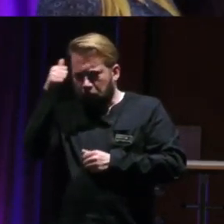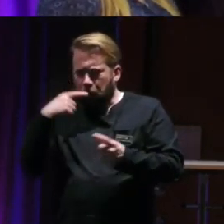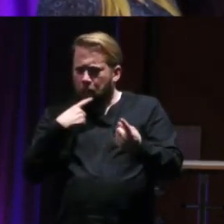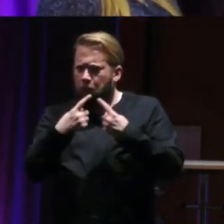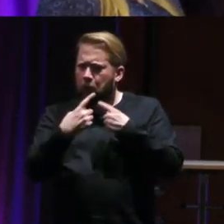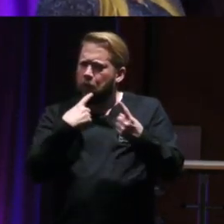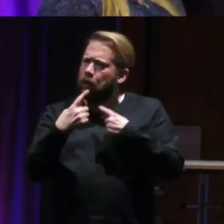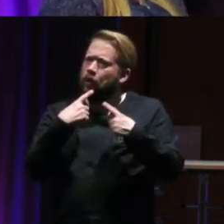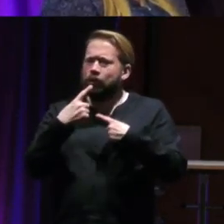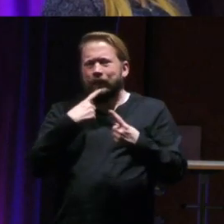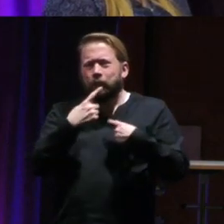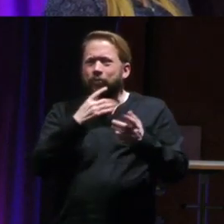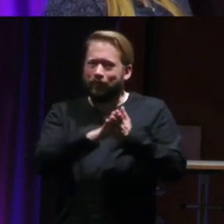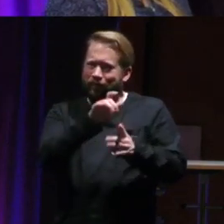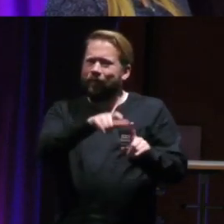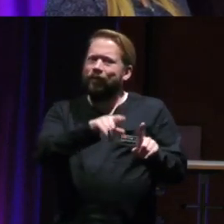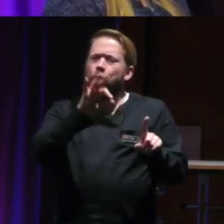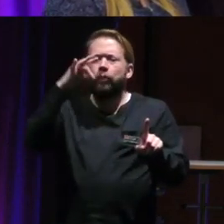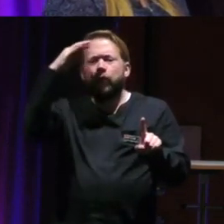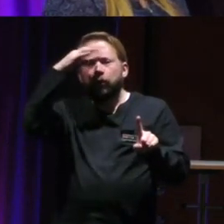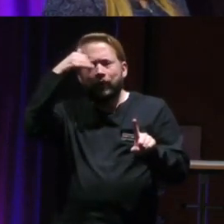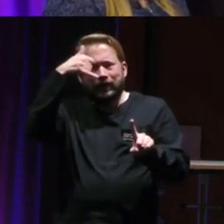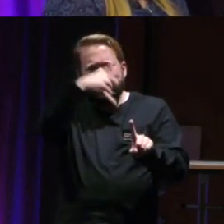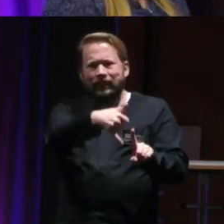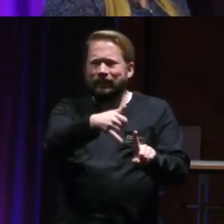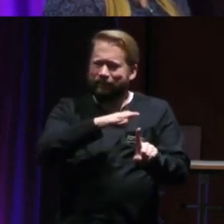my Russian friends since